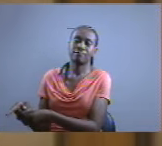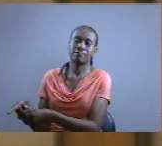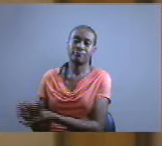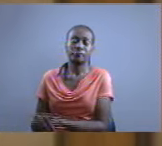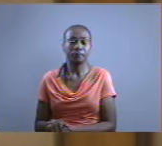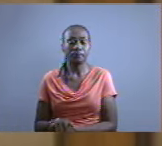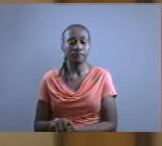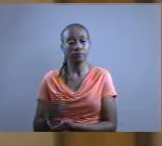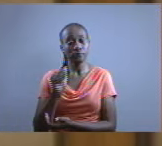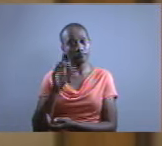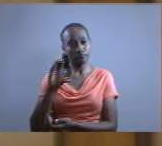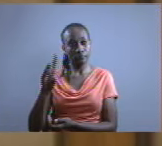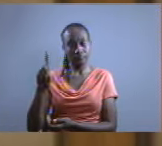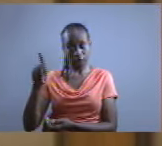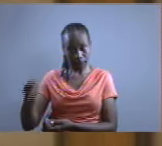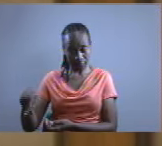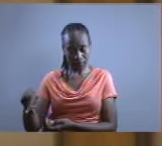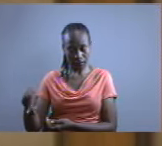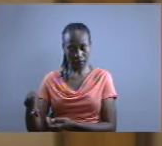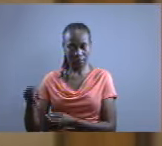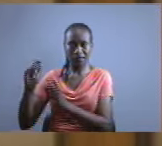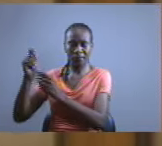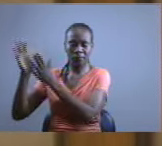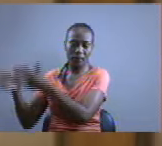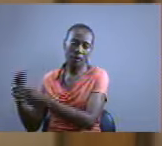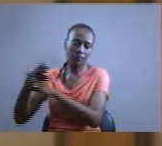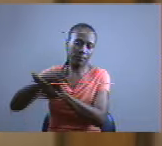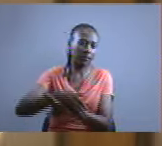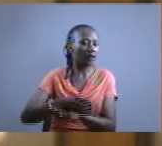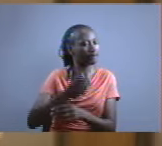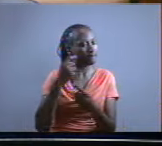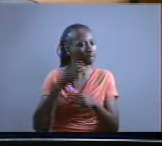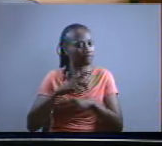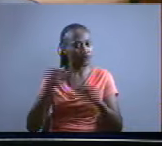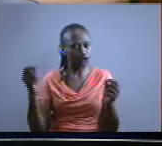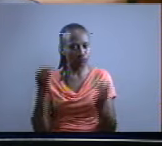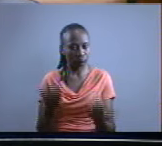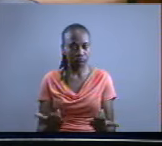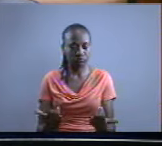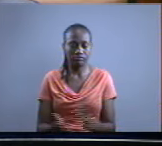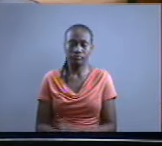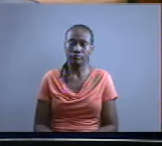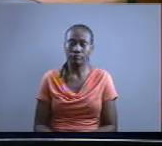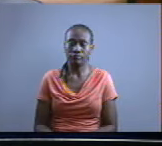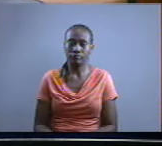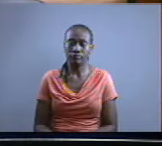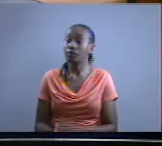The ACDP stands for a shared future for all South Africans, and I thank you. The DA.